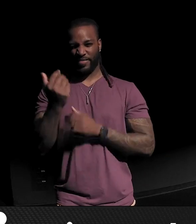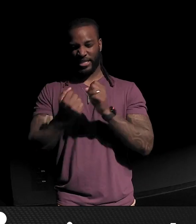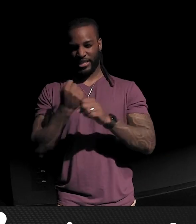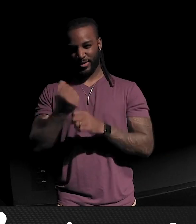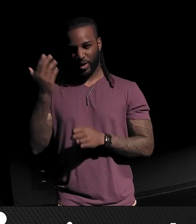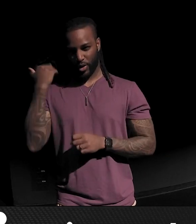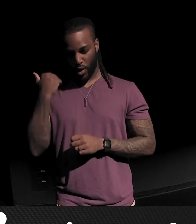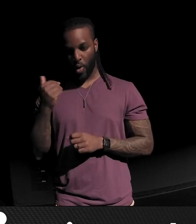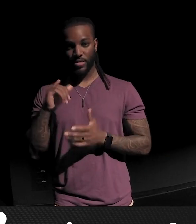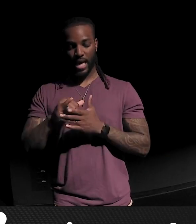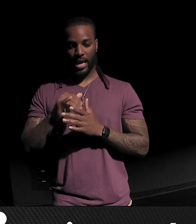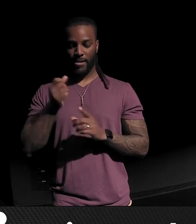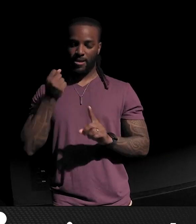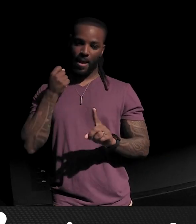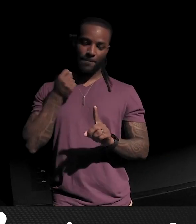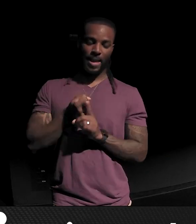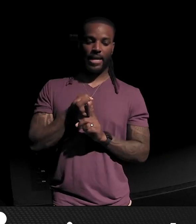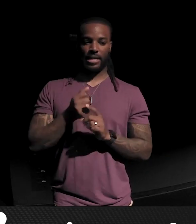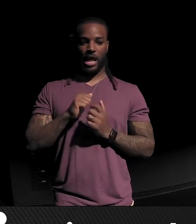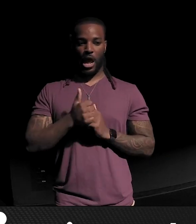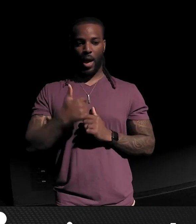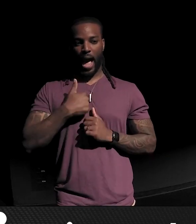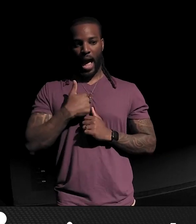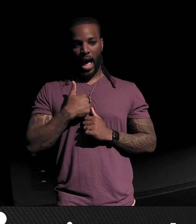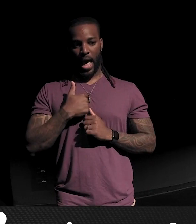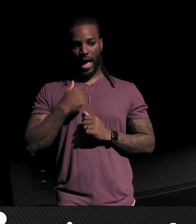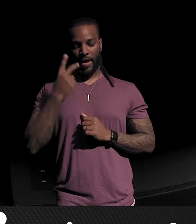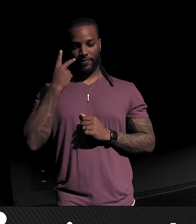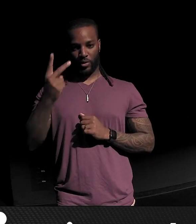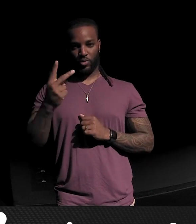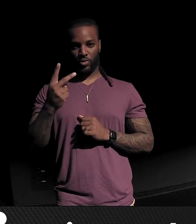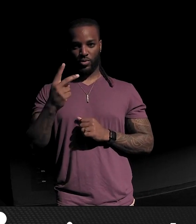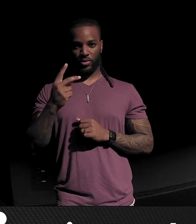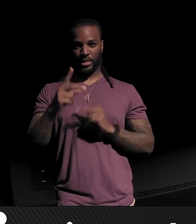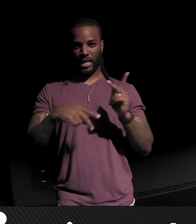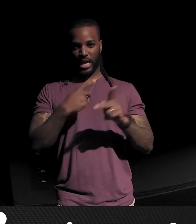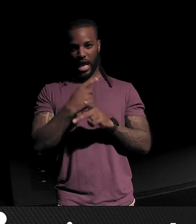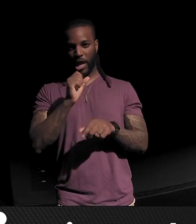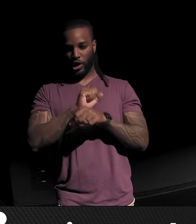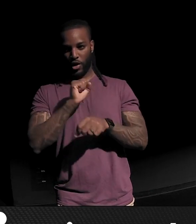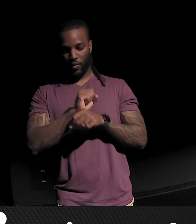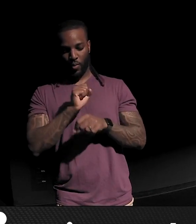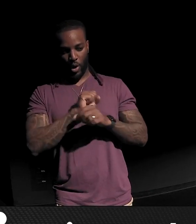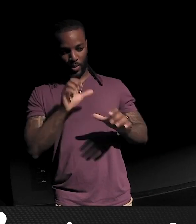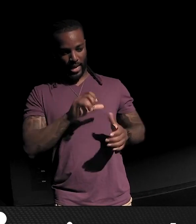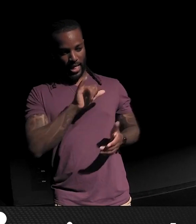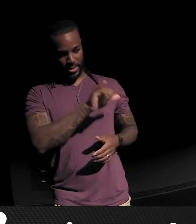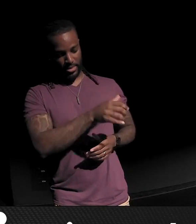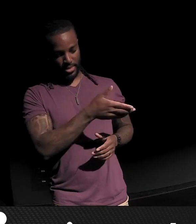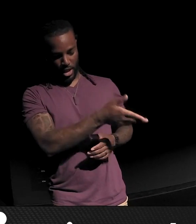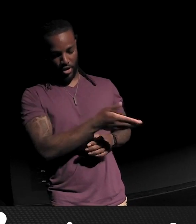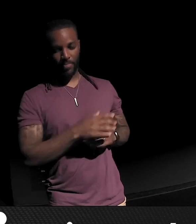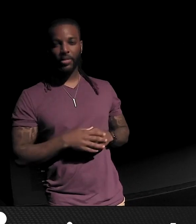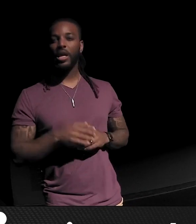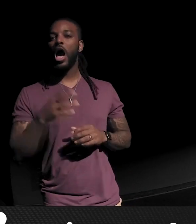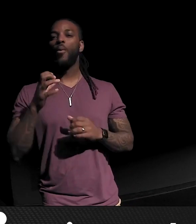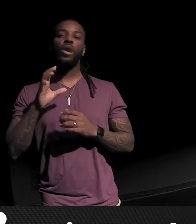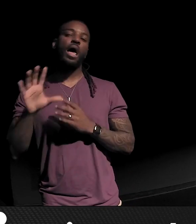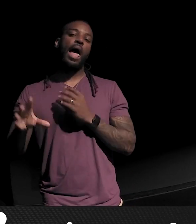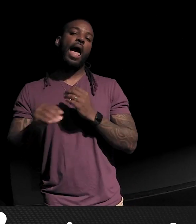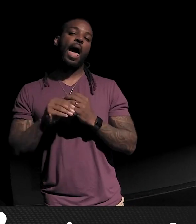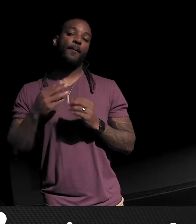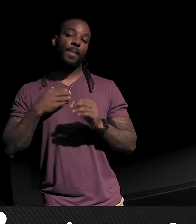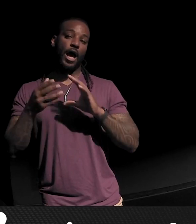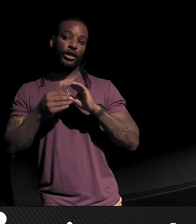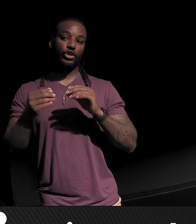that impacted the way that I viewed the kind of work we did through the Legacy of Hope. And I just want to add my story. I've been